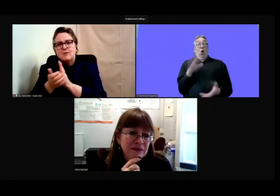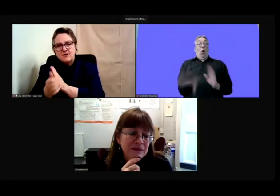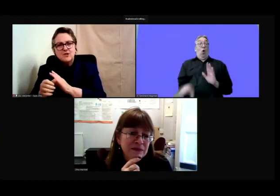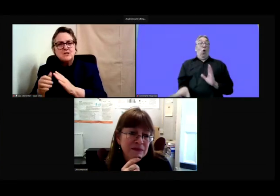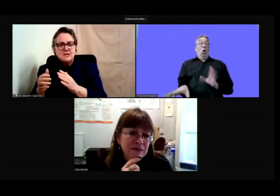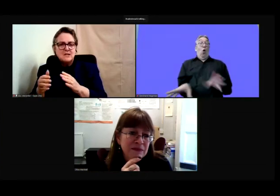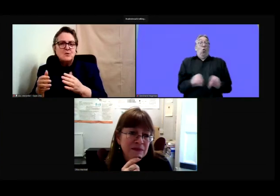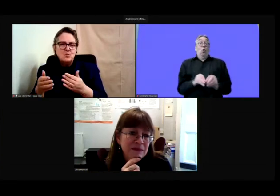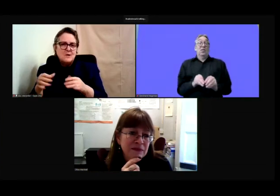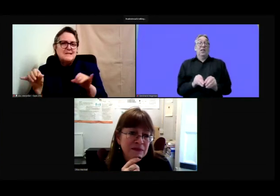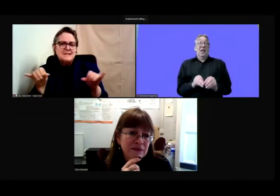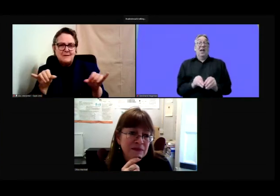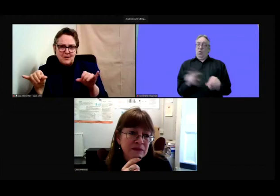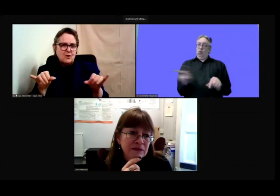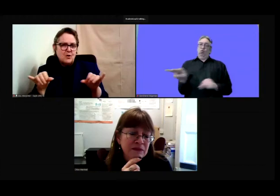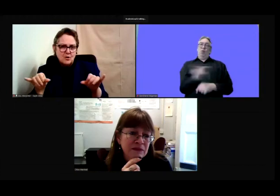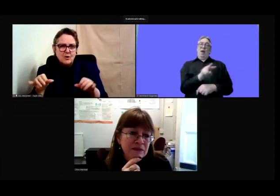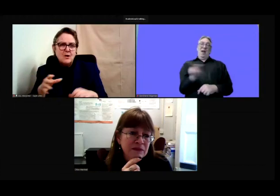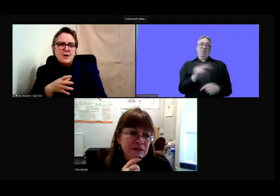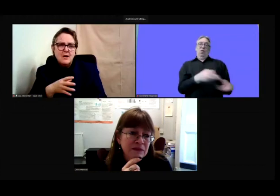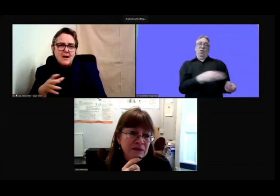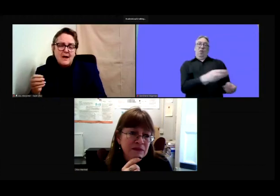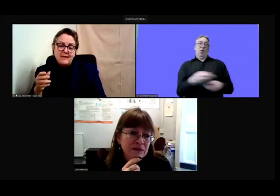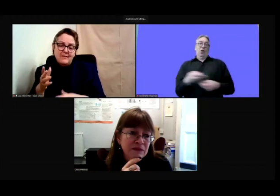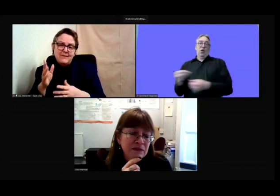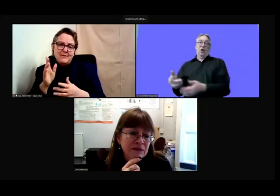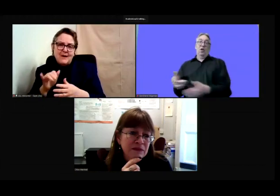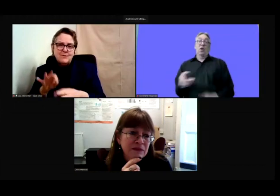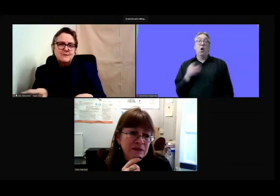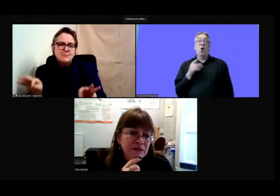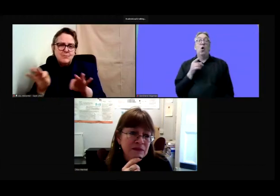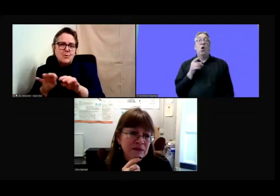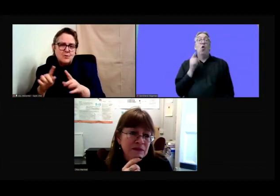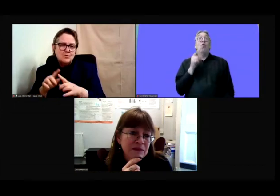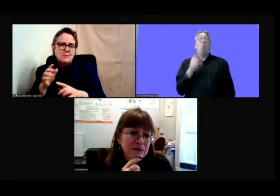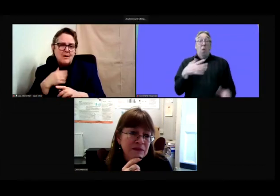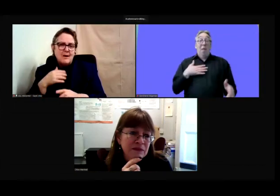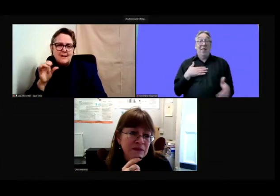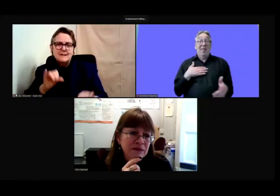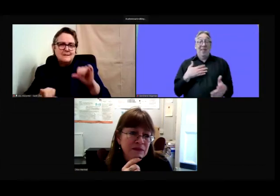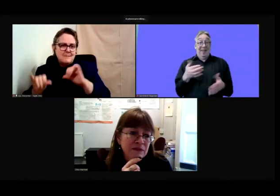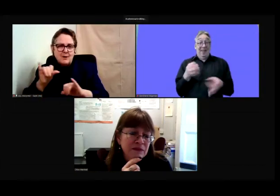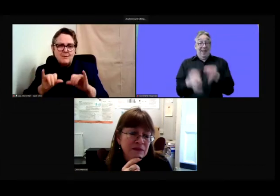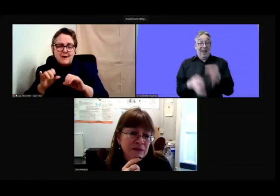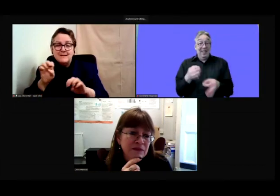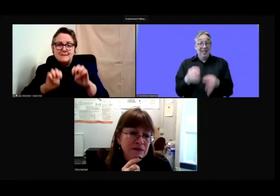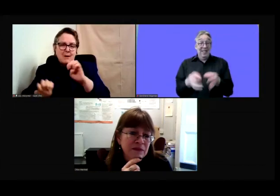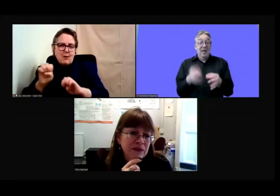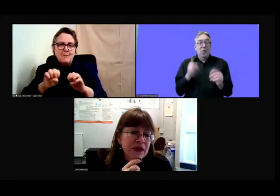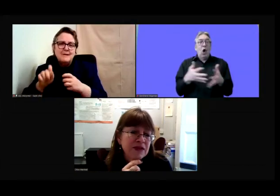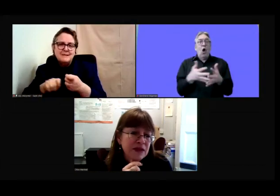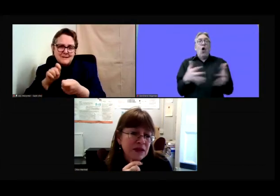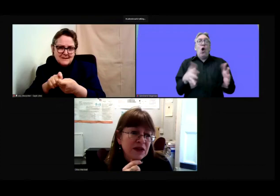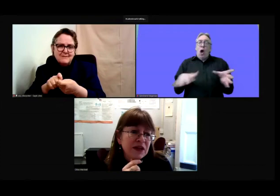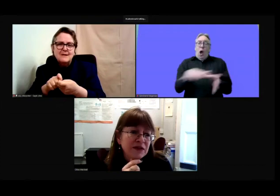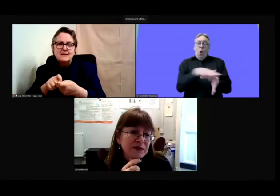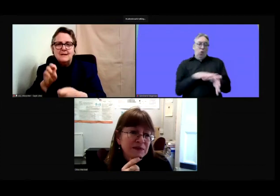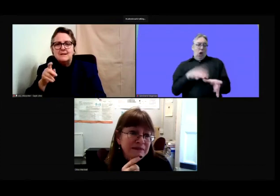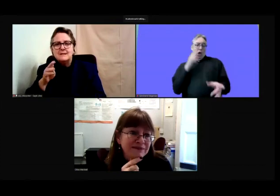was also important to my experiment. Like, yeah, so especially the spatial details and so forth.